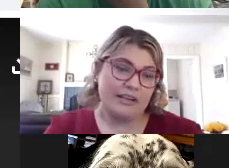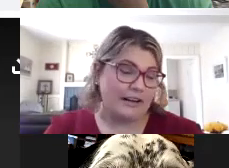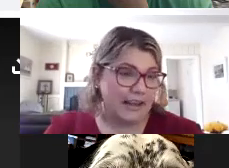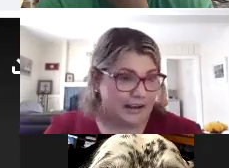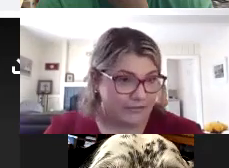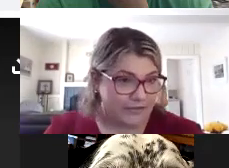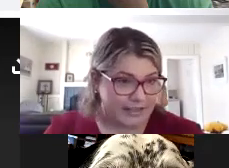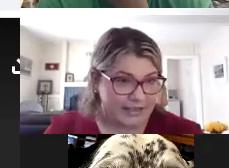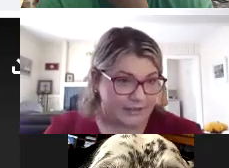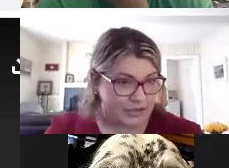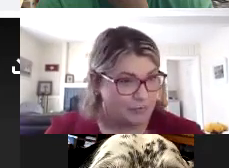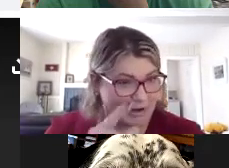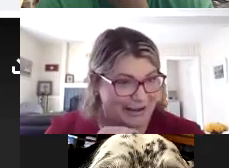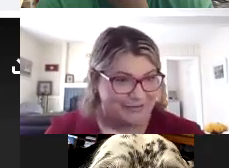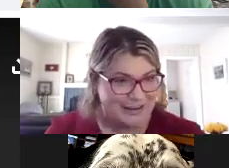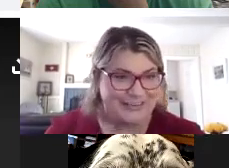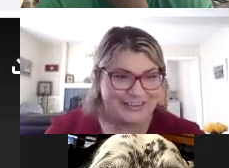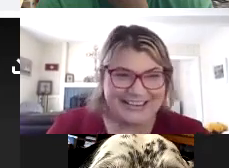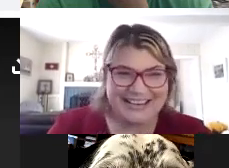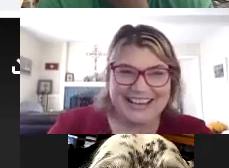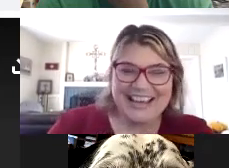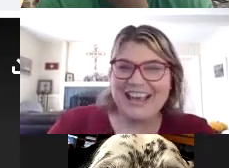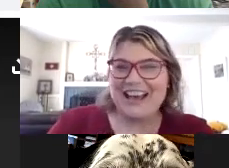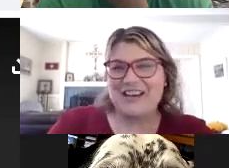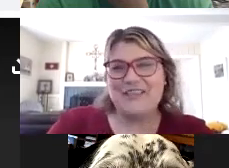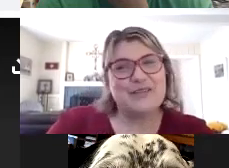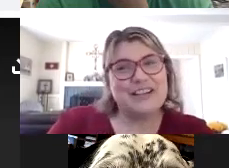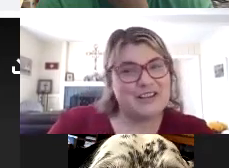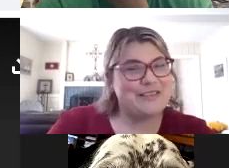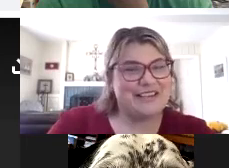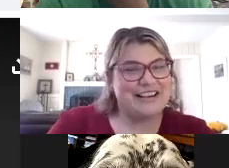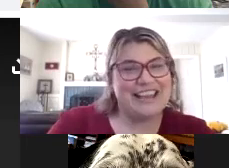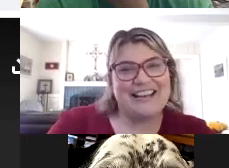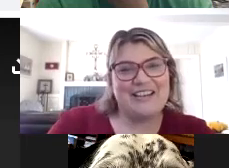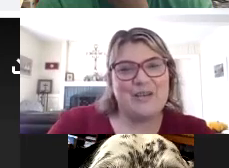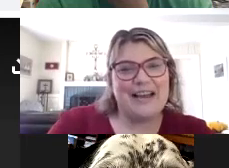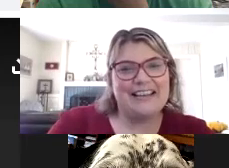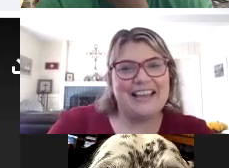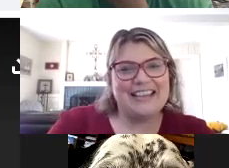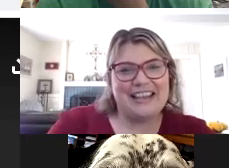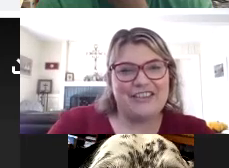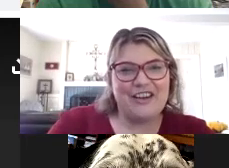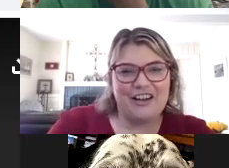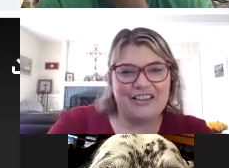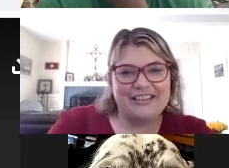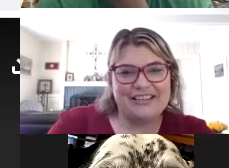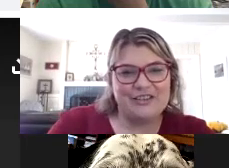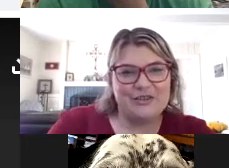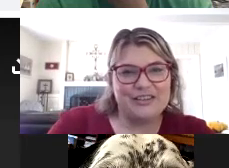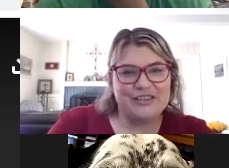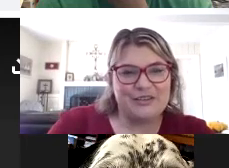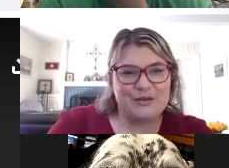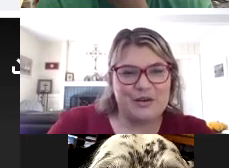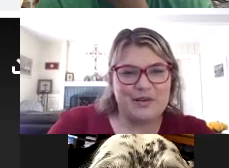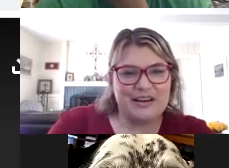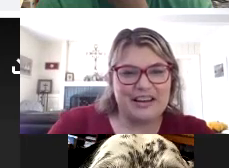the Libertarian candidate for Senate, which you may not have known. There was a Libertarian candidate on the ballot, and then David Collins, who